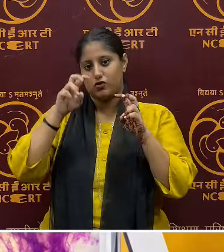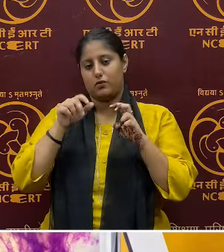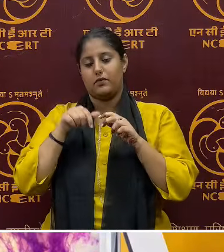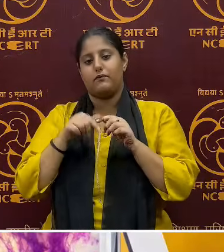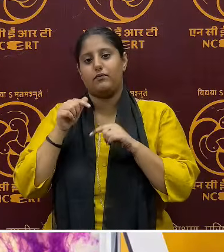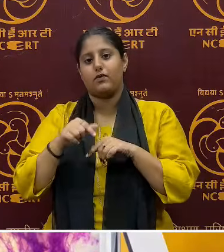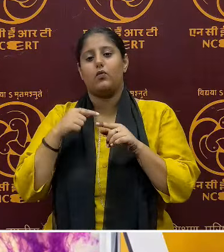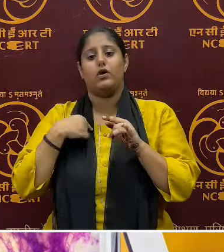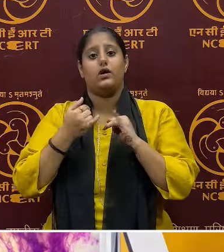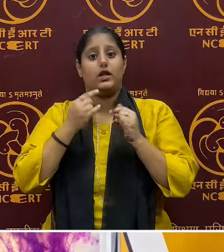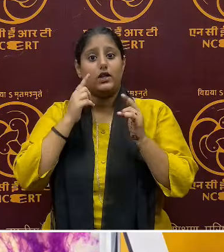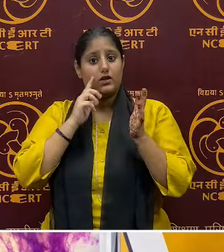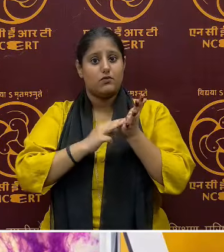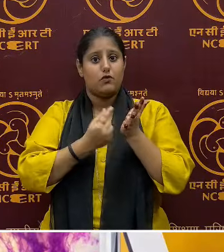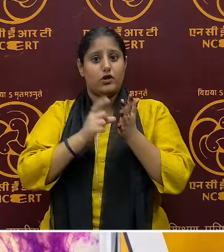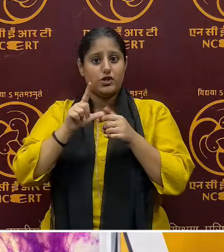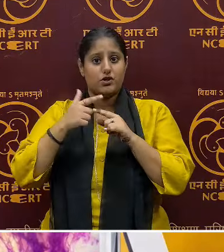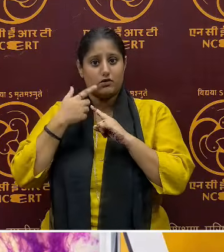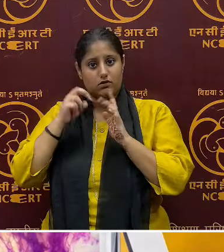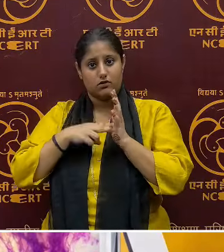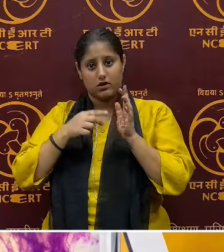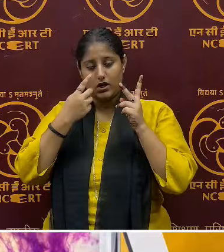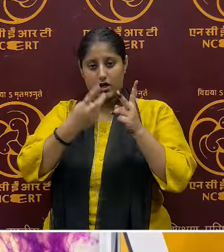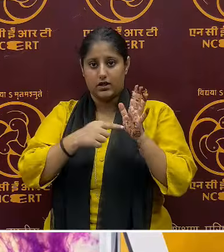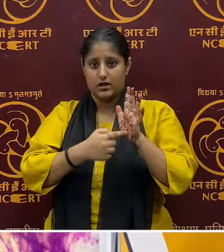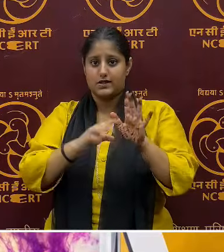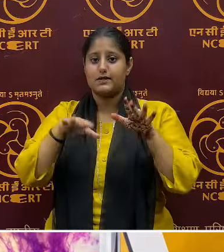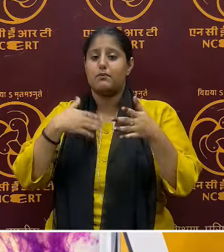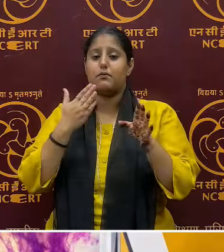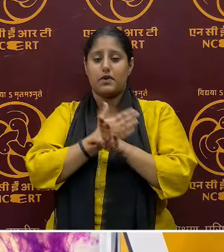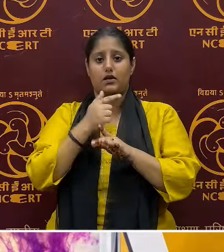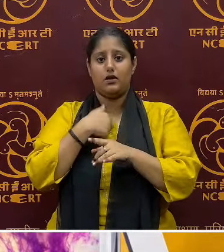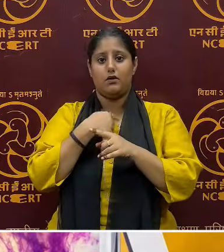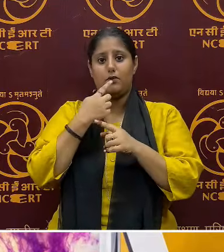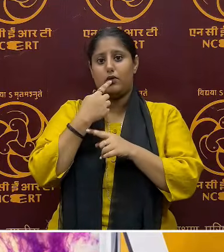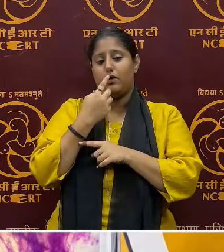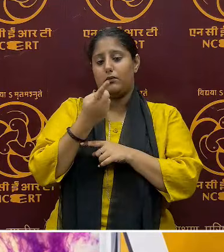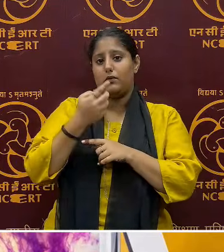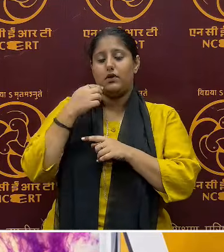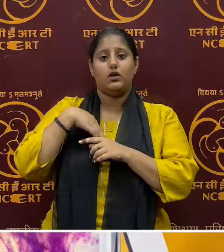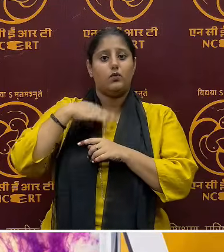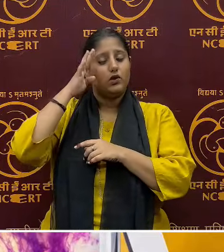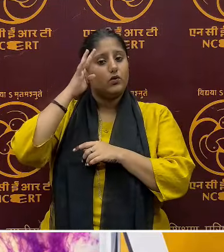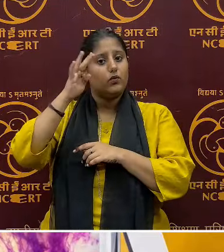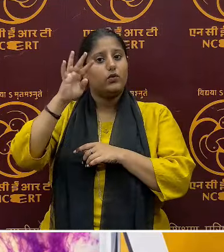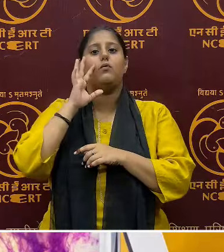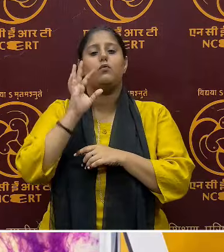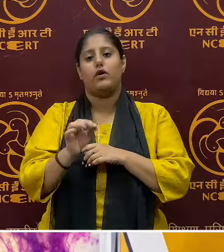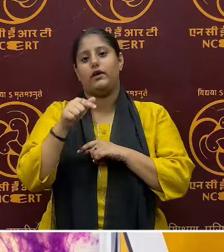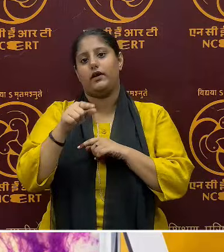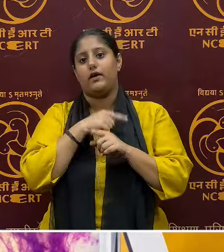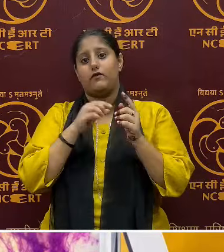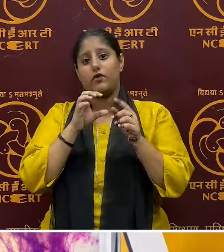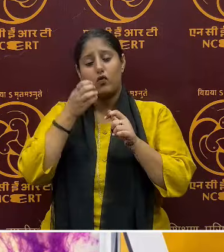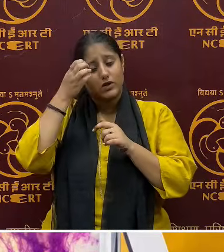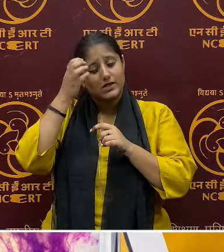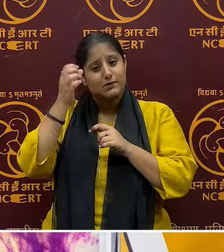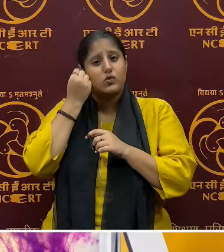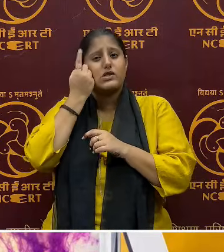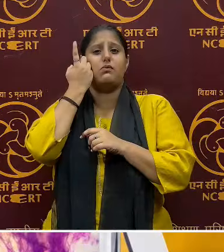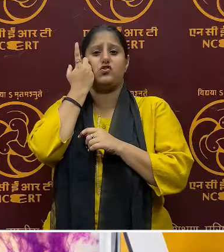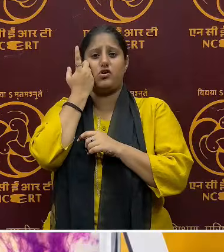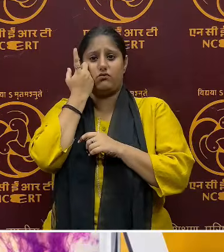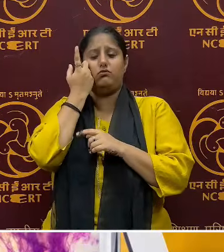the simulation, self-evaluation and animation of procedure, theory is very important because understanding of concept of